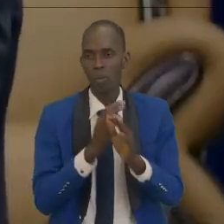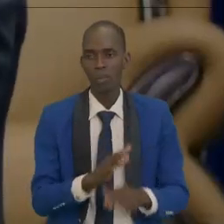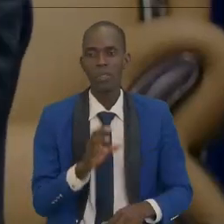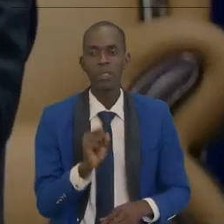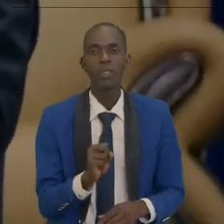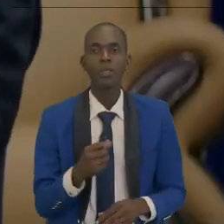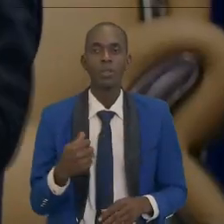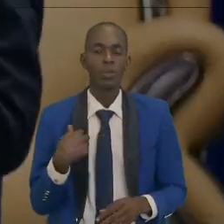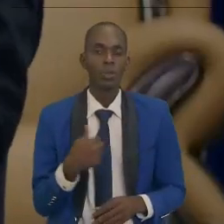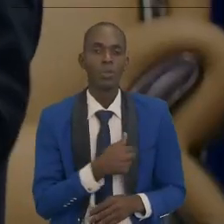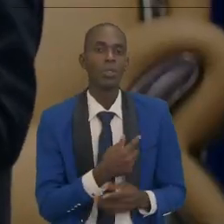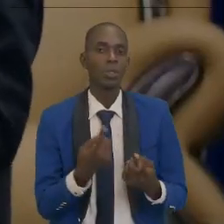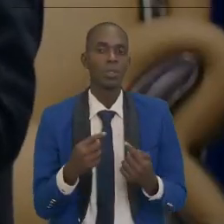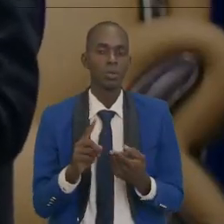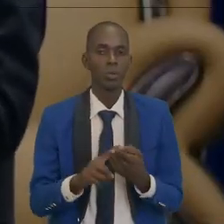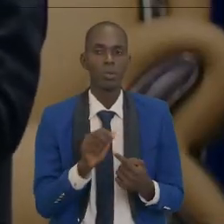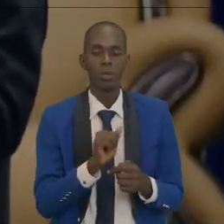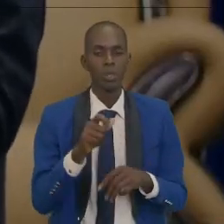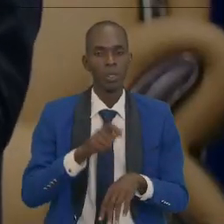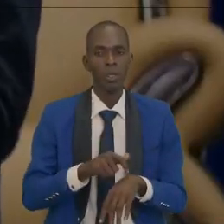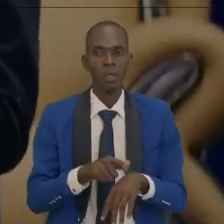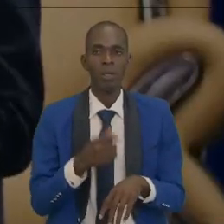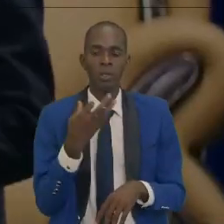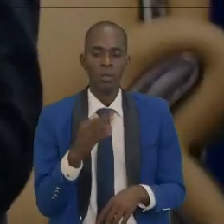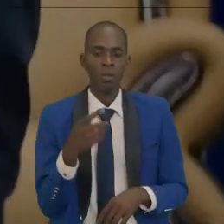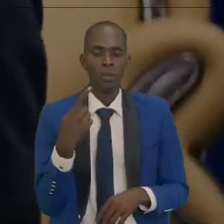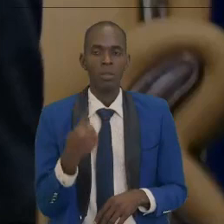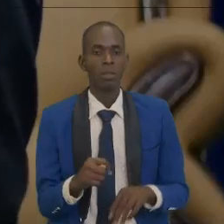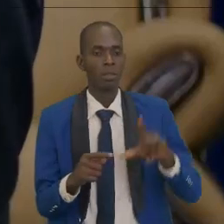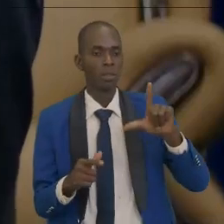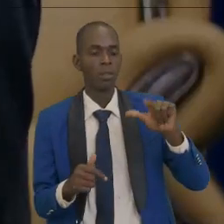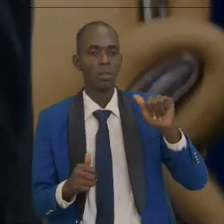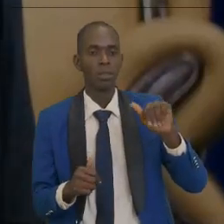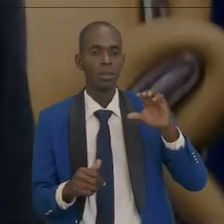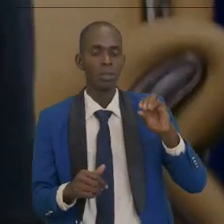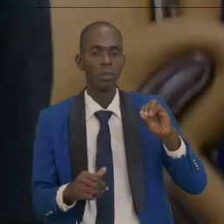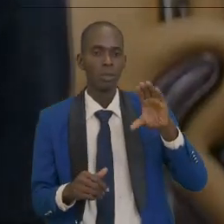came to a time of the loudician church